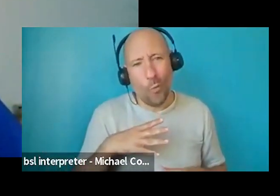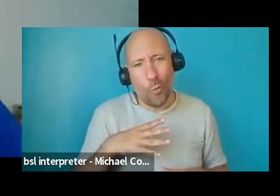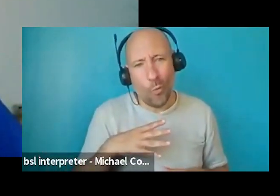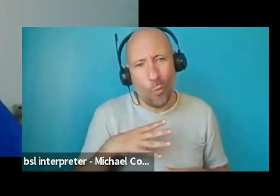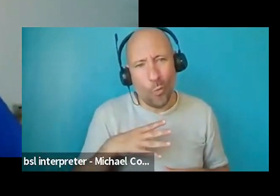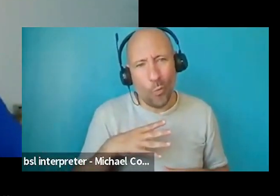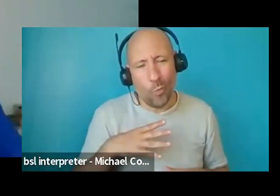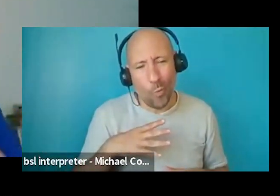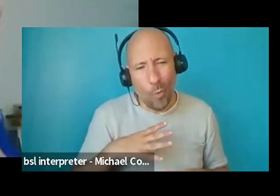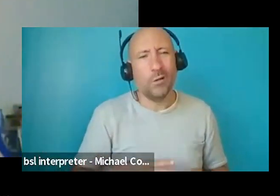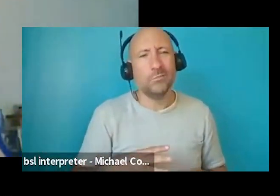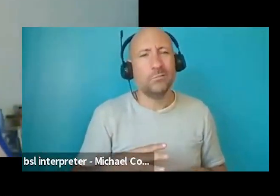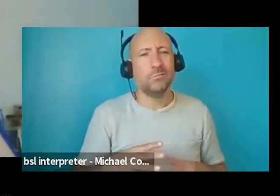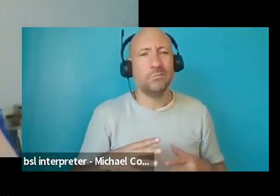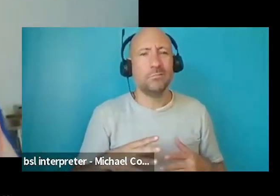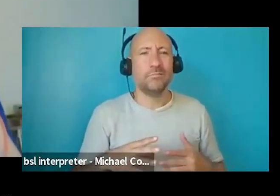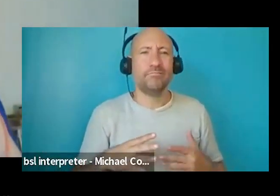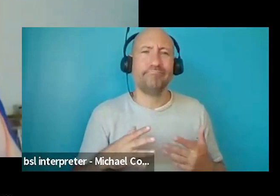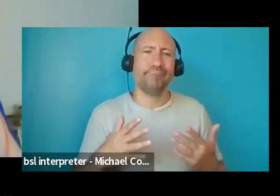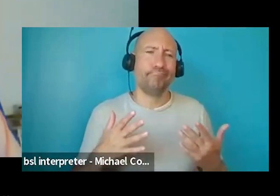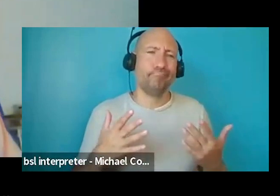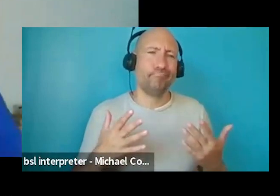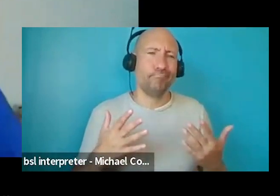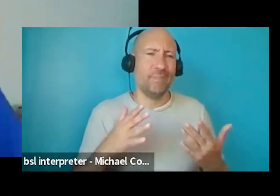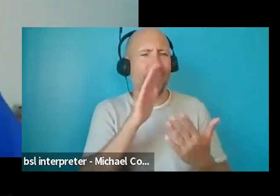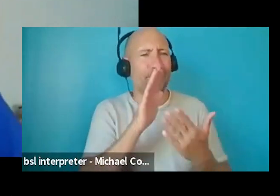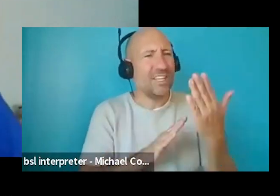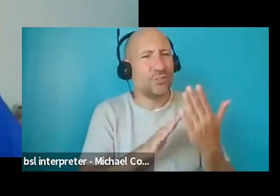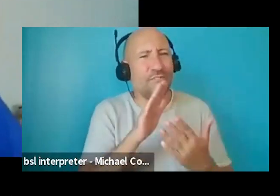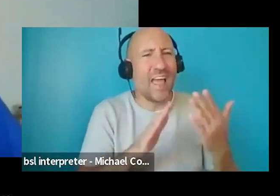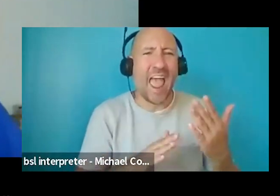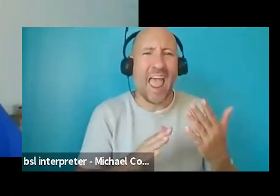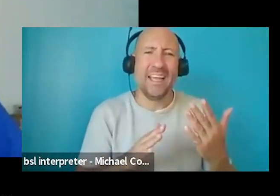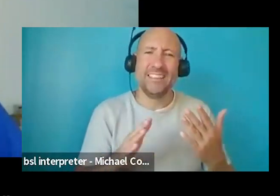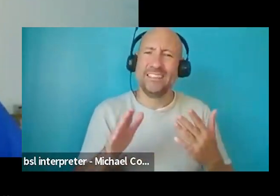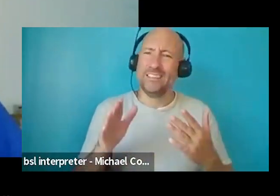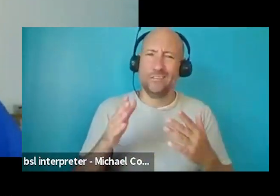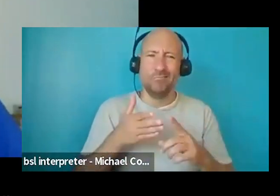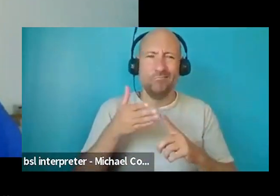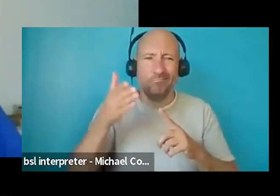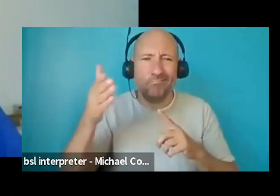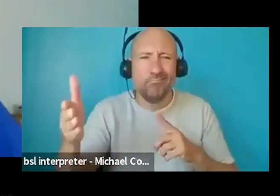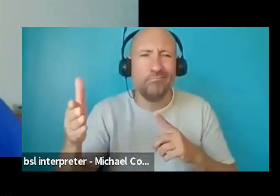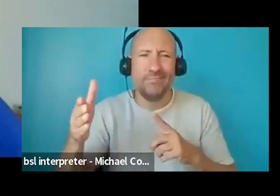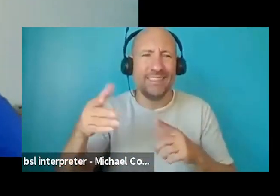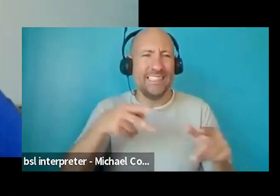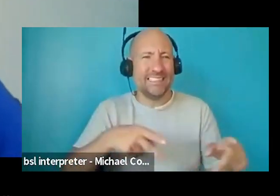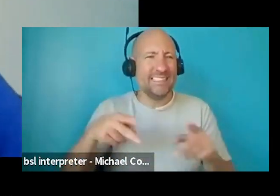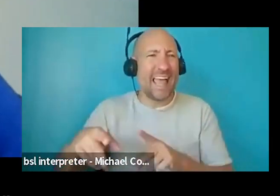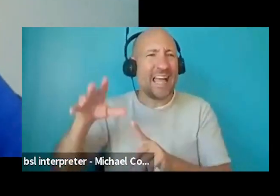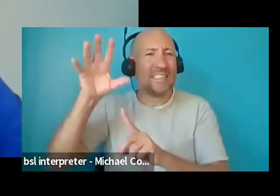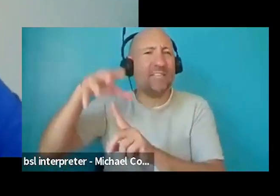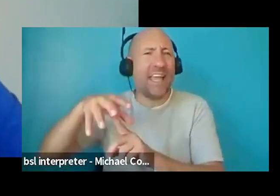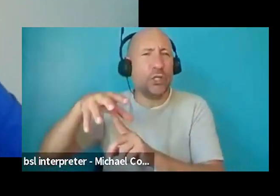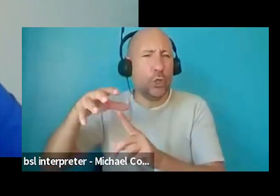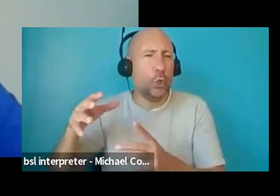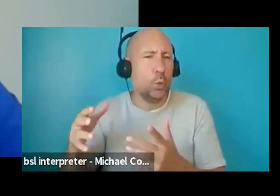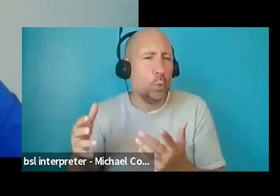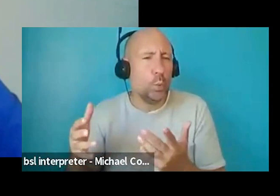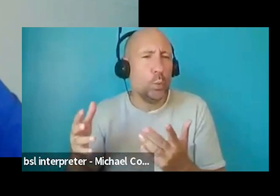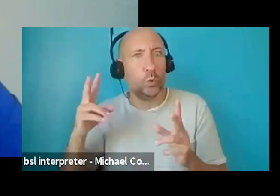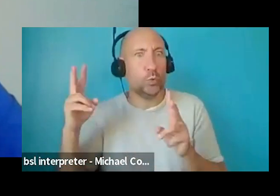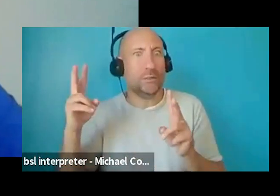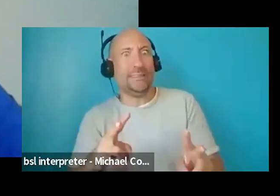that a hands-on experience for Italian dance venues would be extremely beneficial.